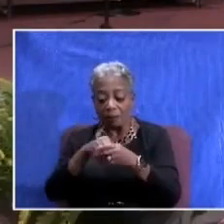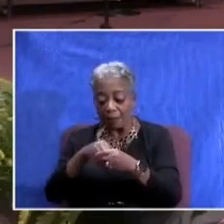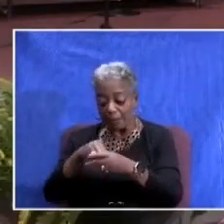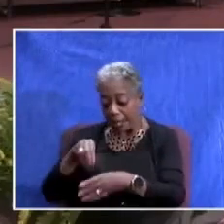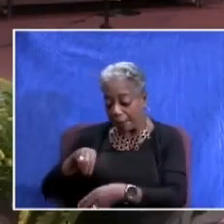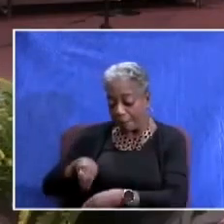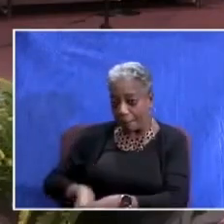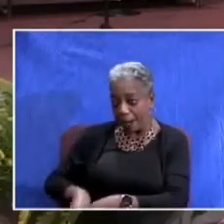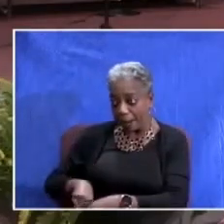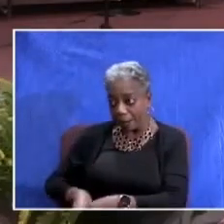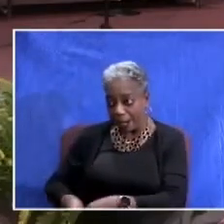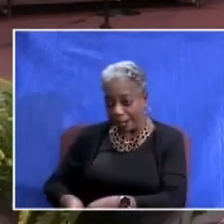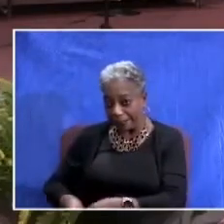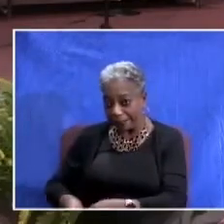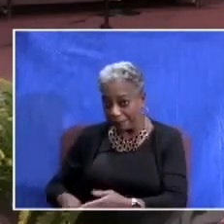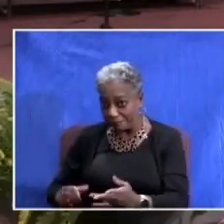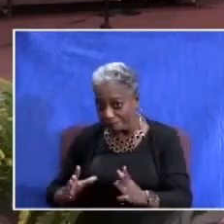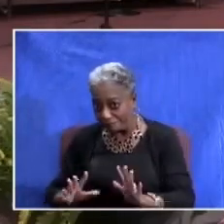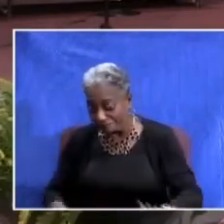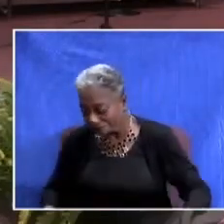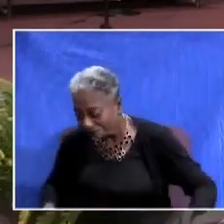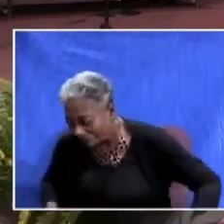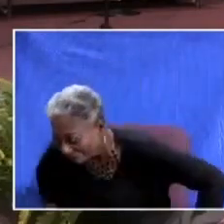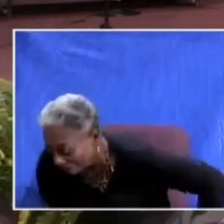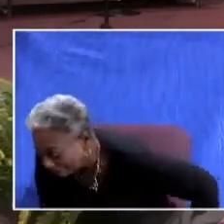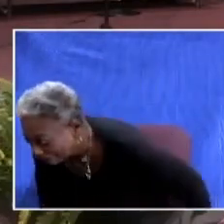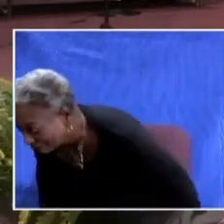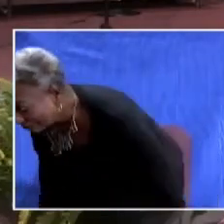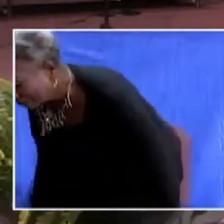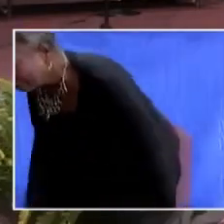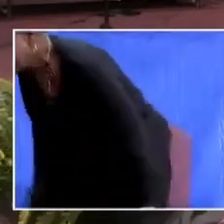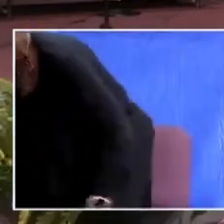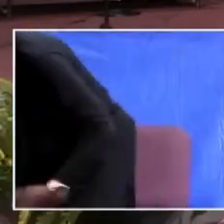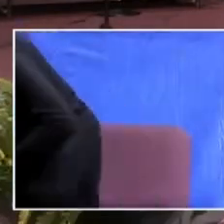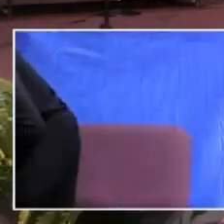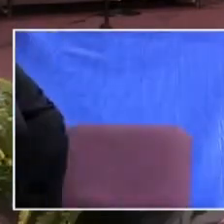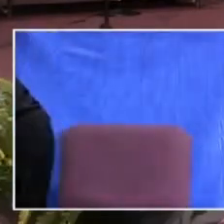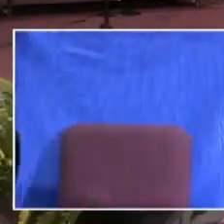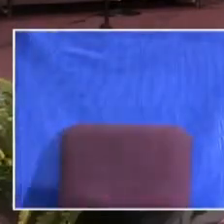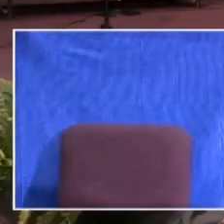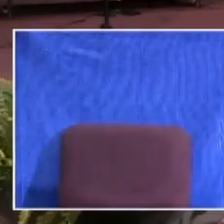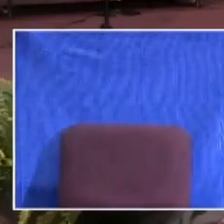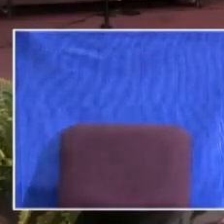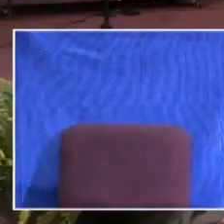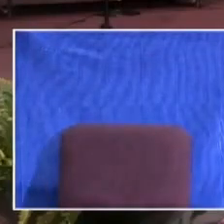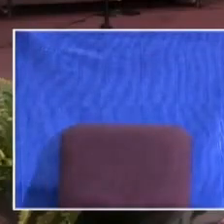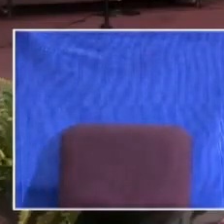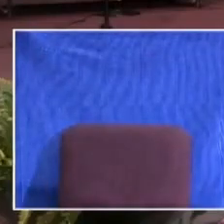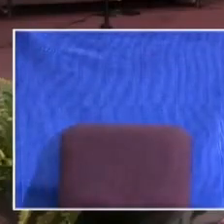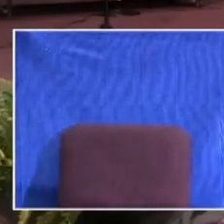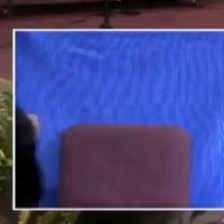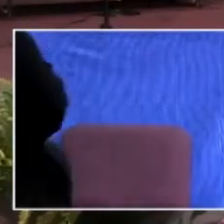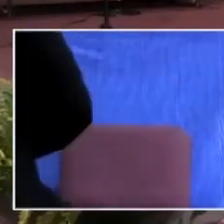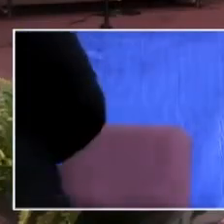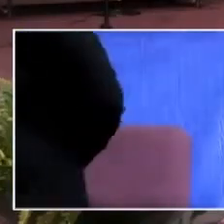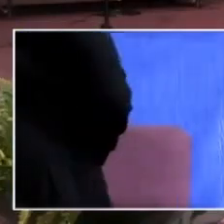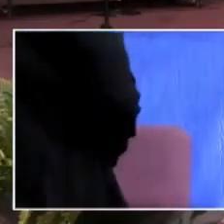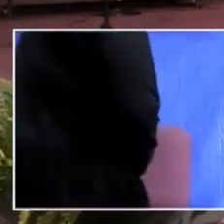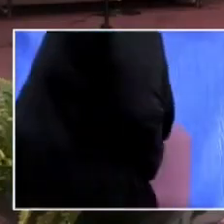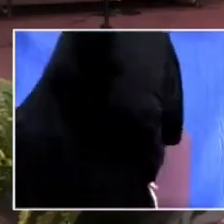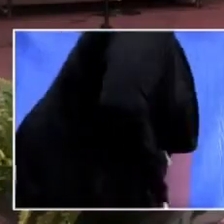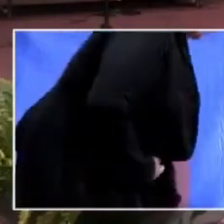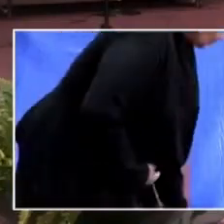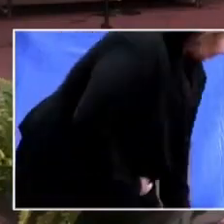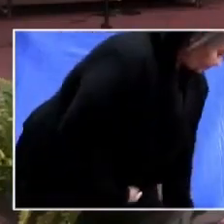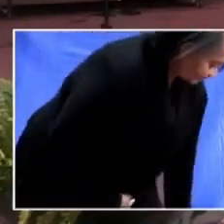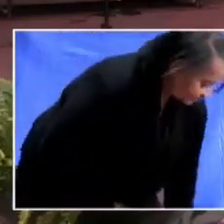in my pocket. Symbolism. Don't think you've arrived because of symbolism. They're going to okey-doke you. Don't think you arrived